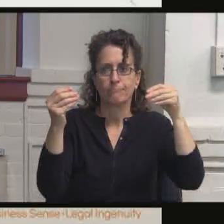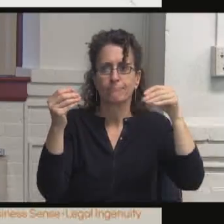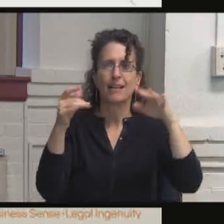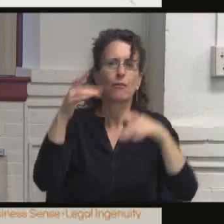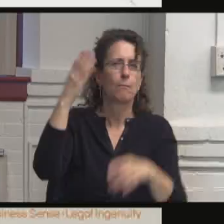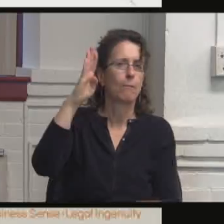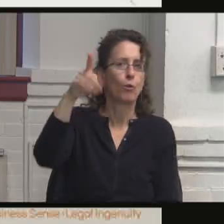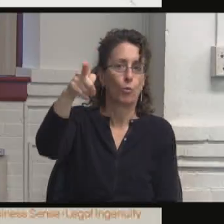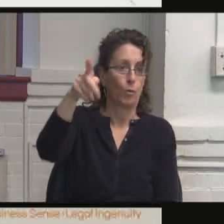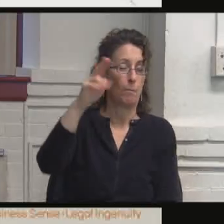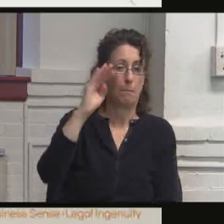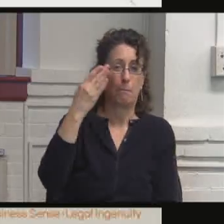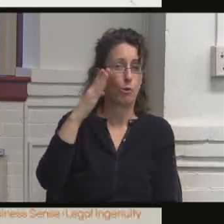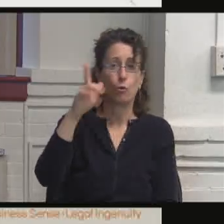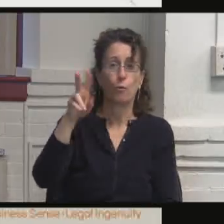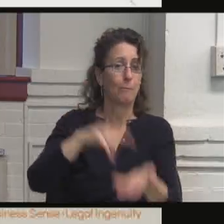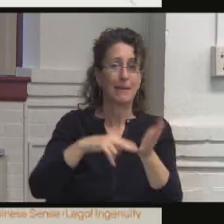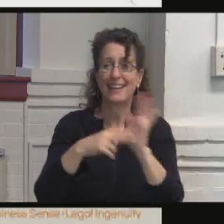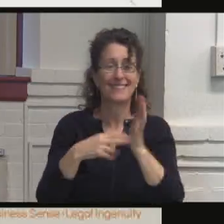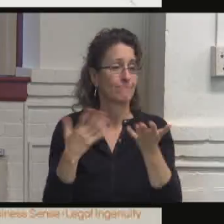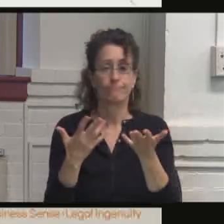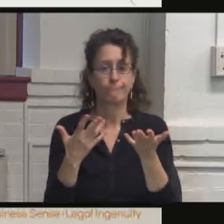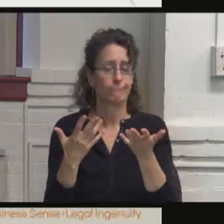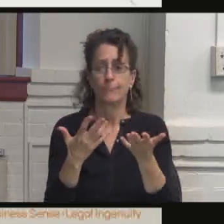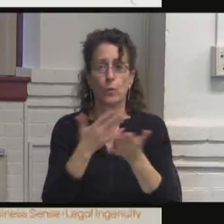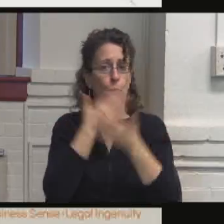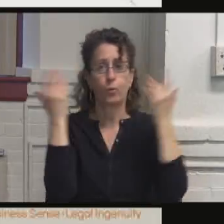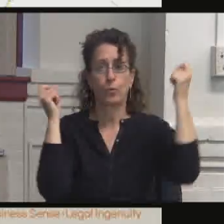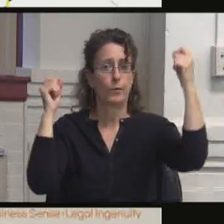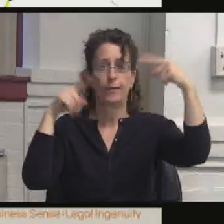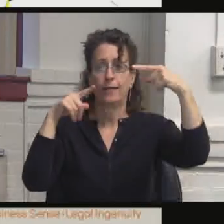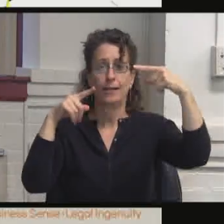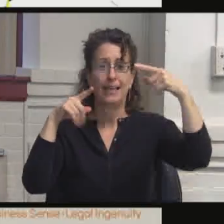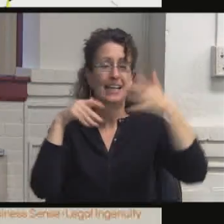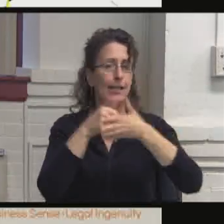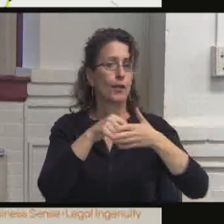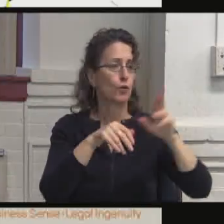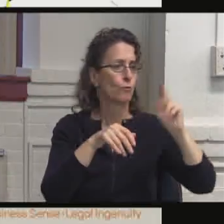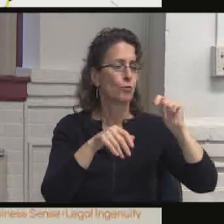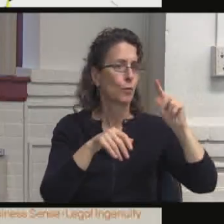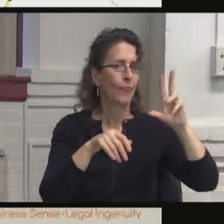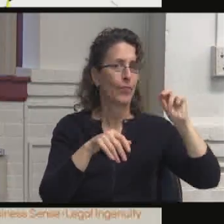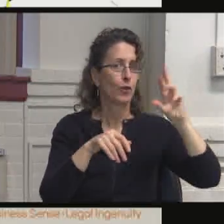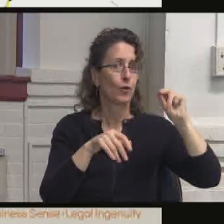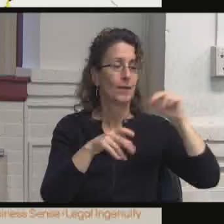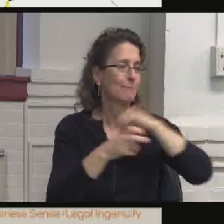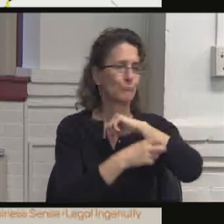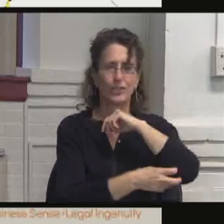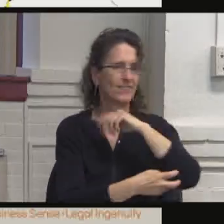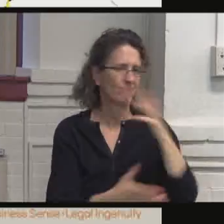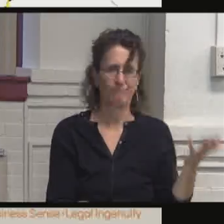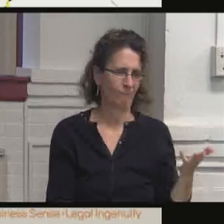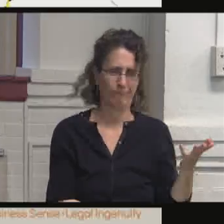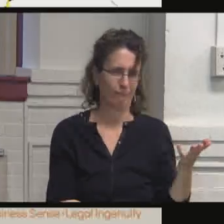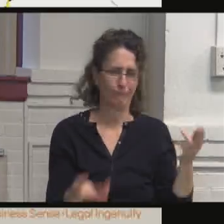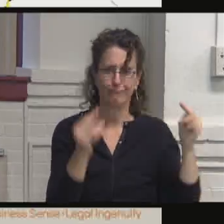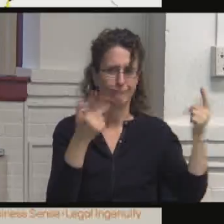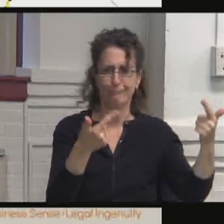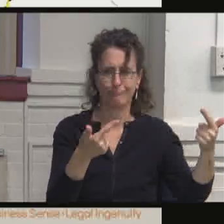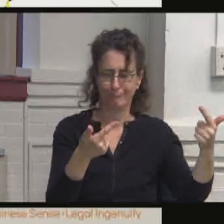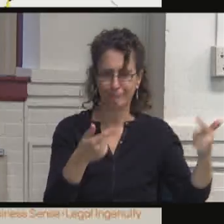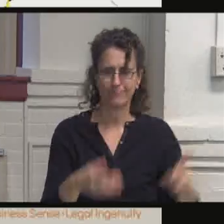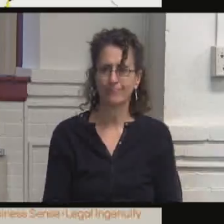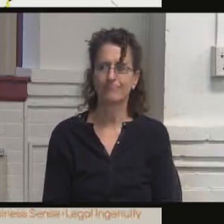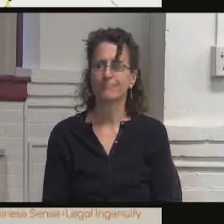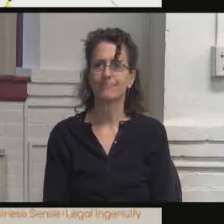or especially to the south where that bridge is that crosses Route 30, and I'll show that in a little bit. If we